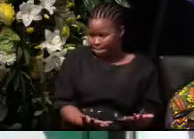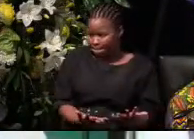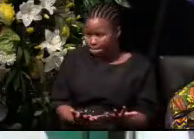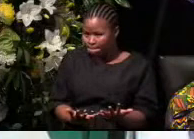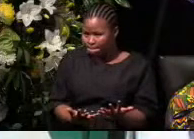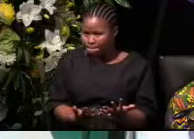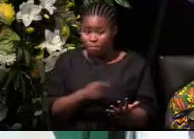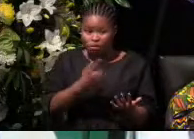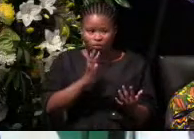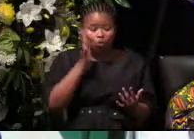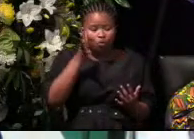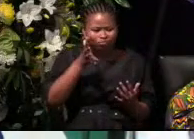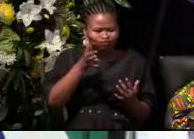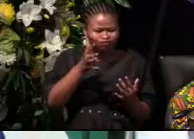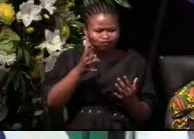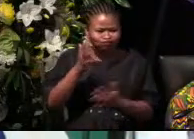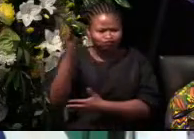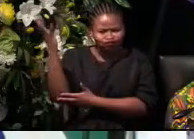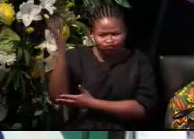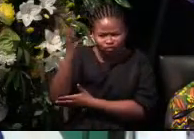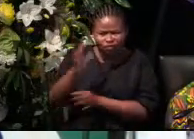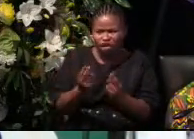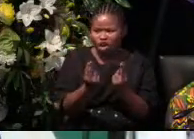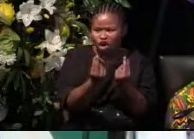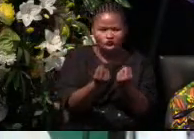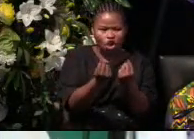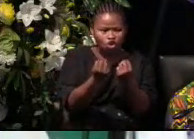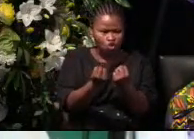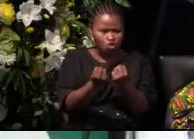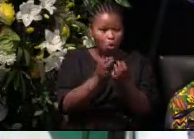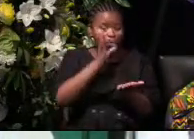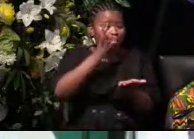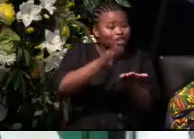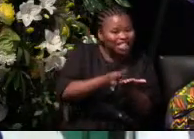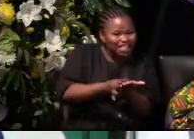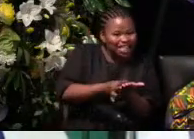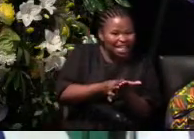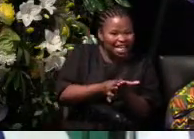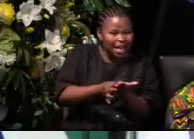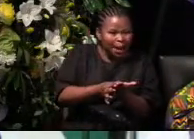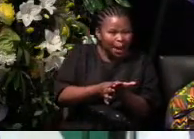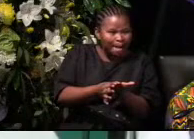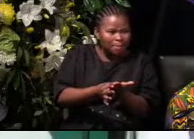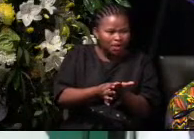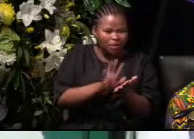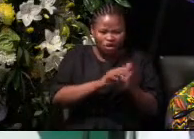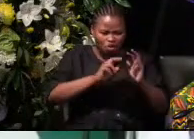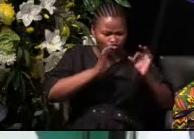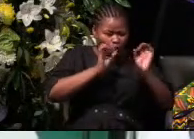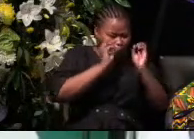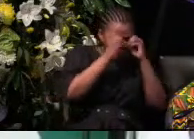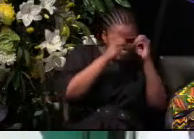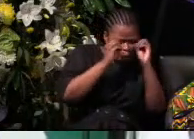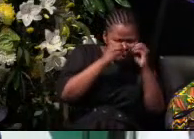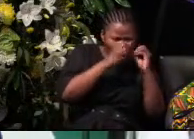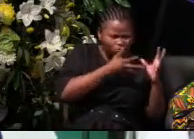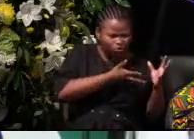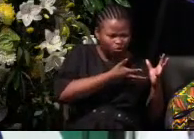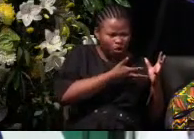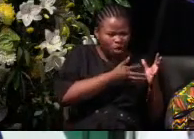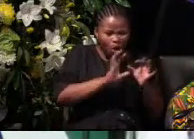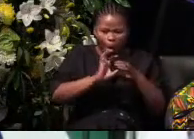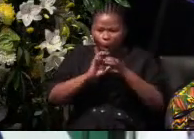it would present a new proposition rather than the disparate Google extracted